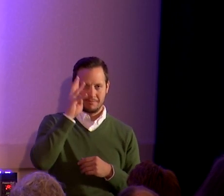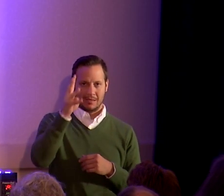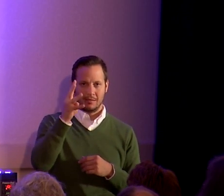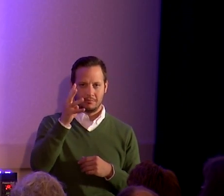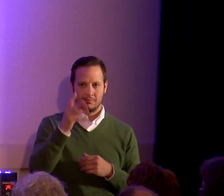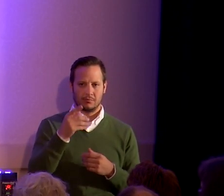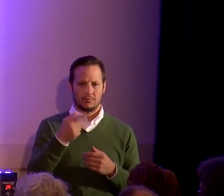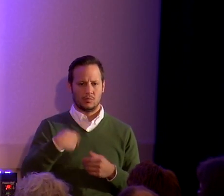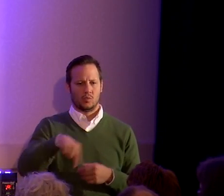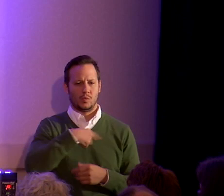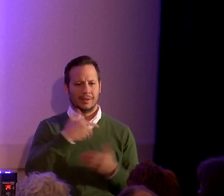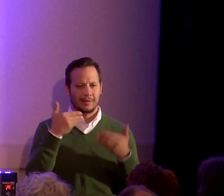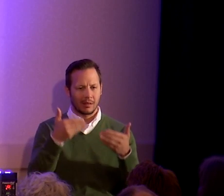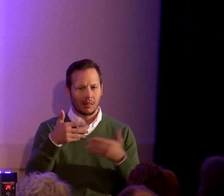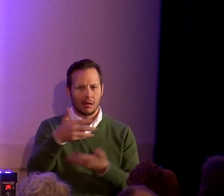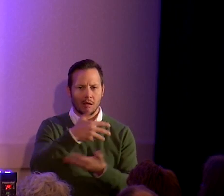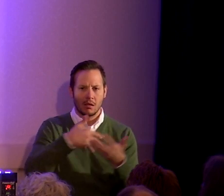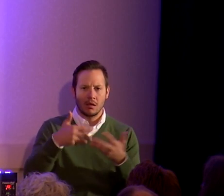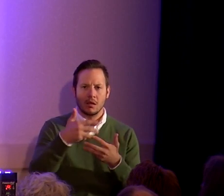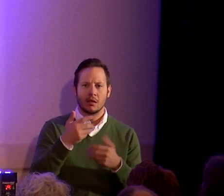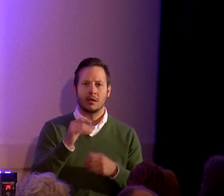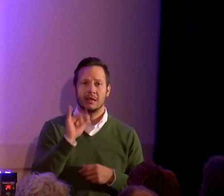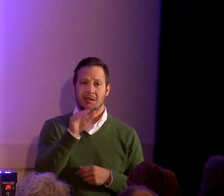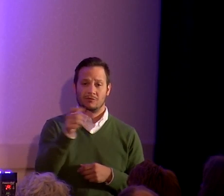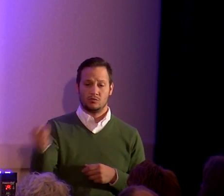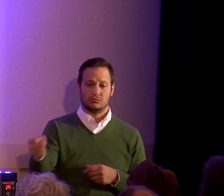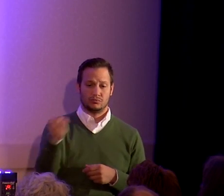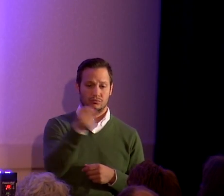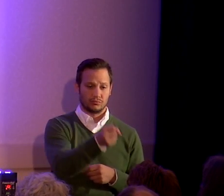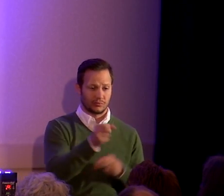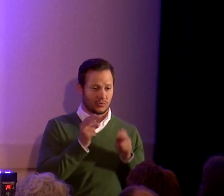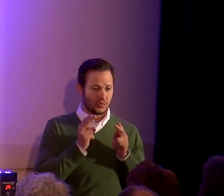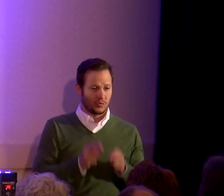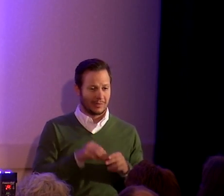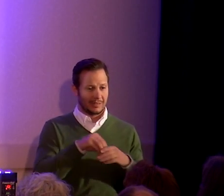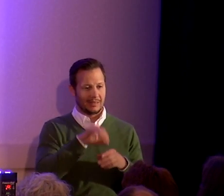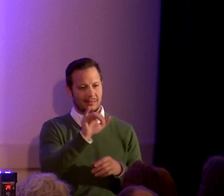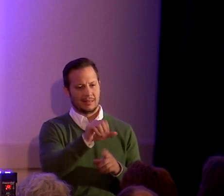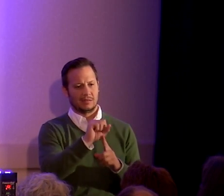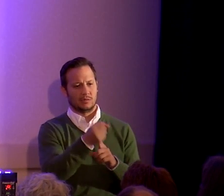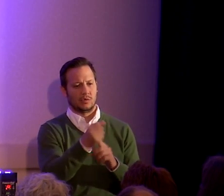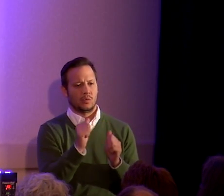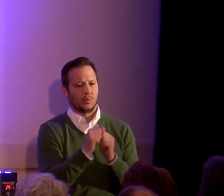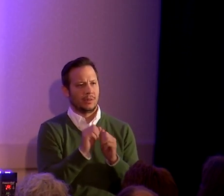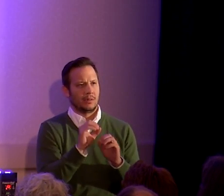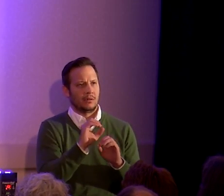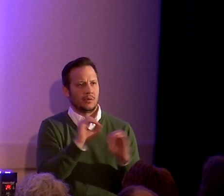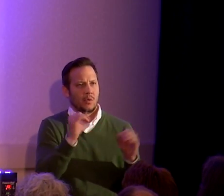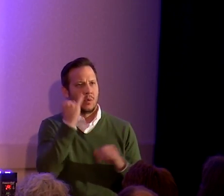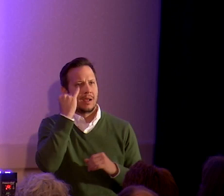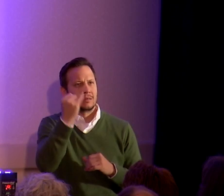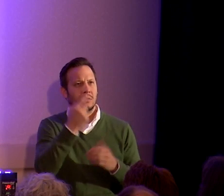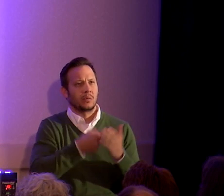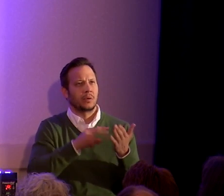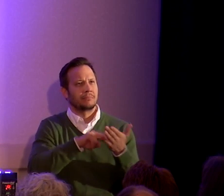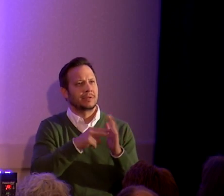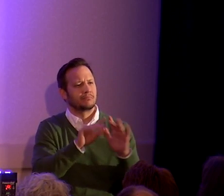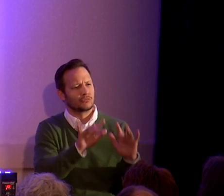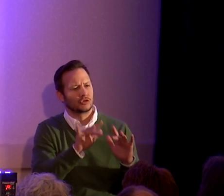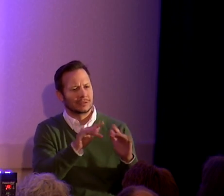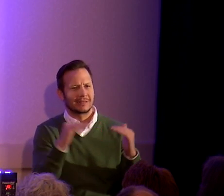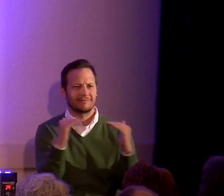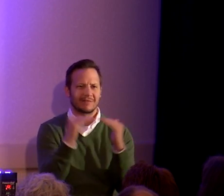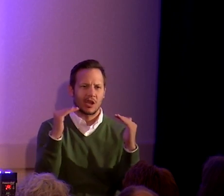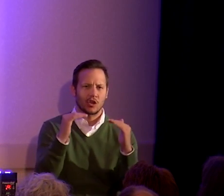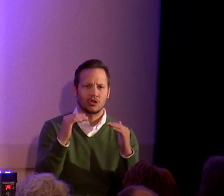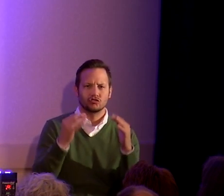lives more bearable. If you put a human being in a situation where they have no concept of justice or mercy or fairness, well,